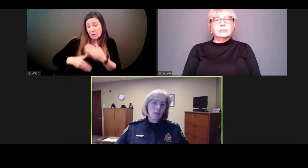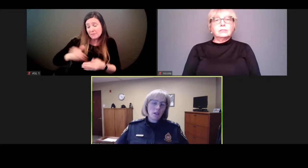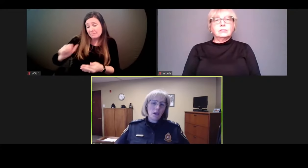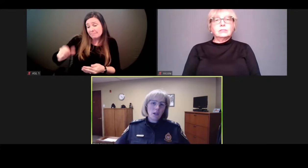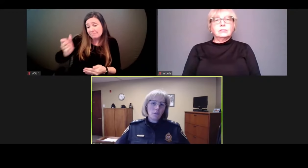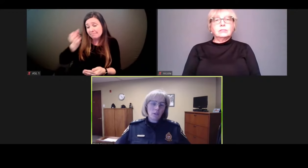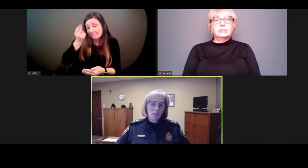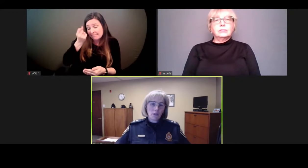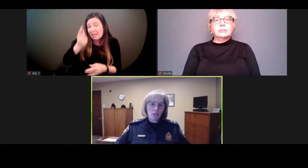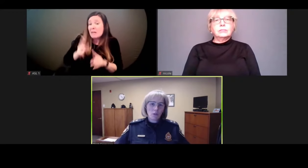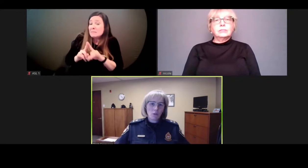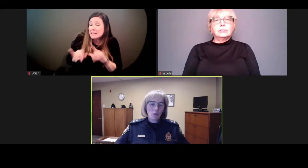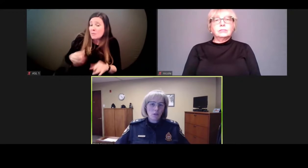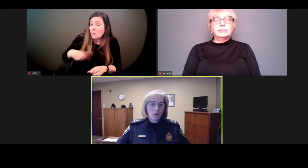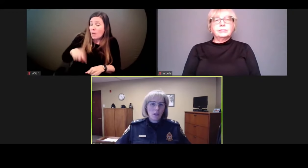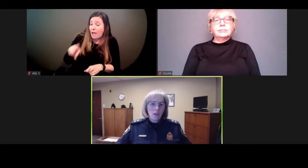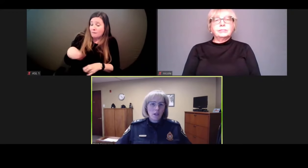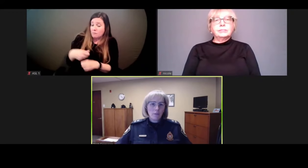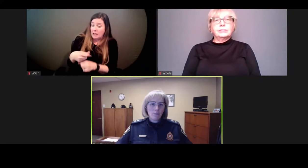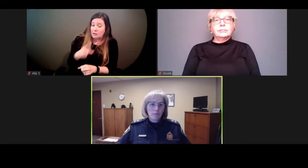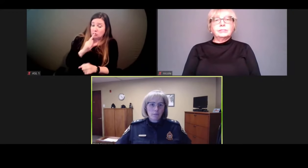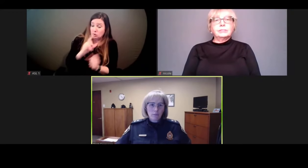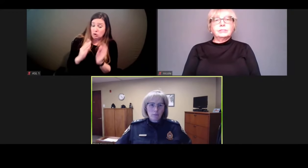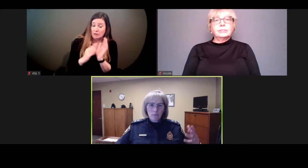had the downtown core